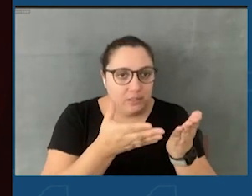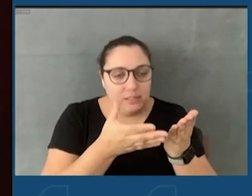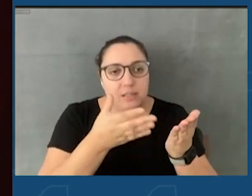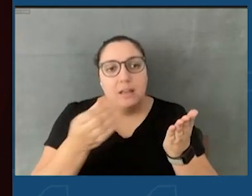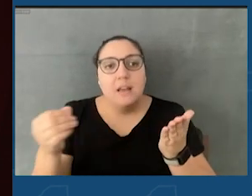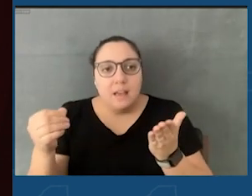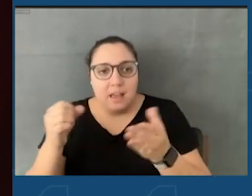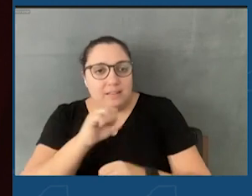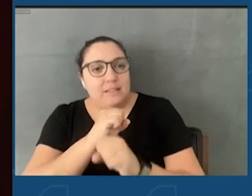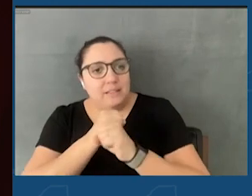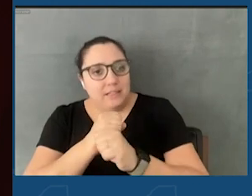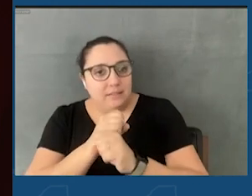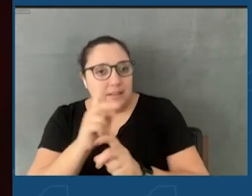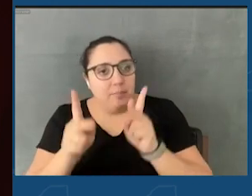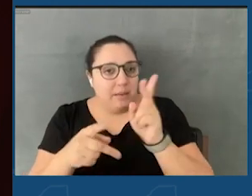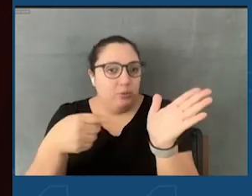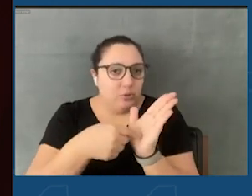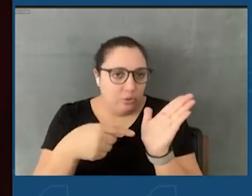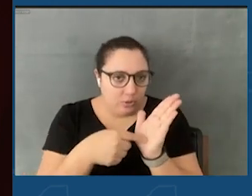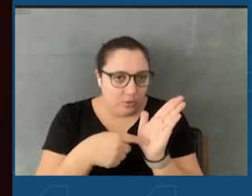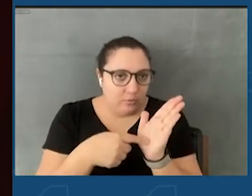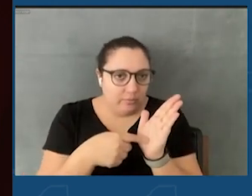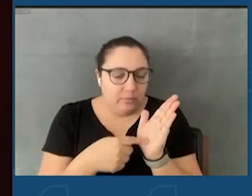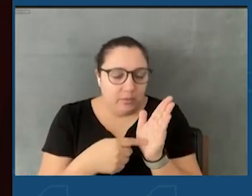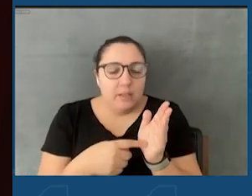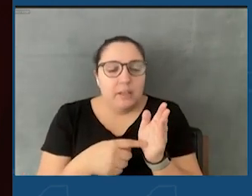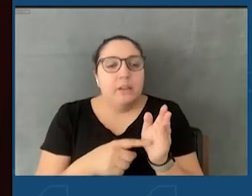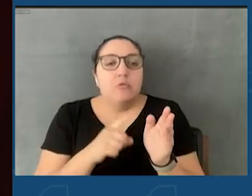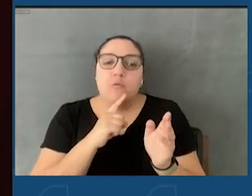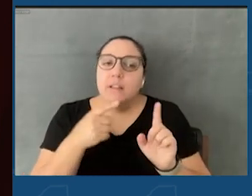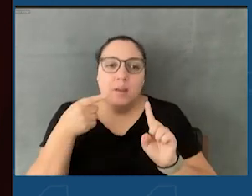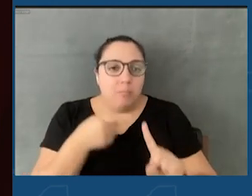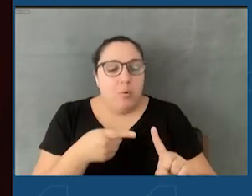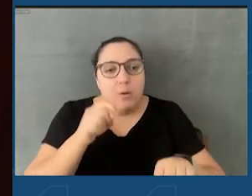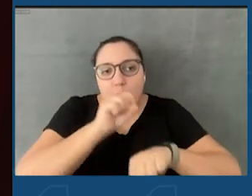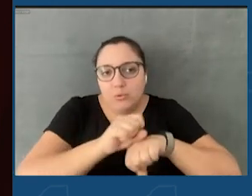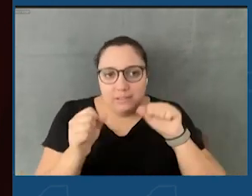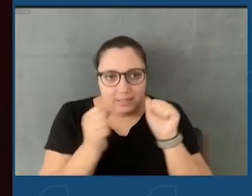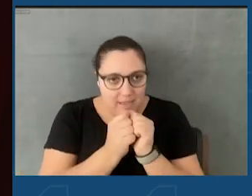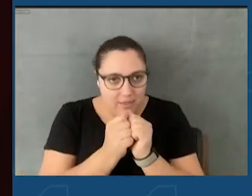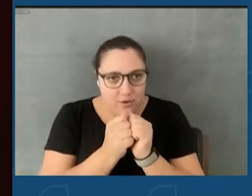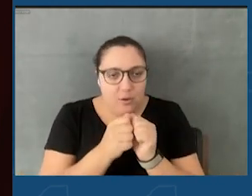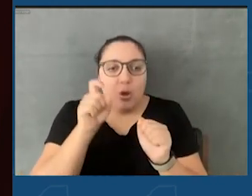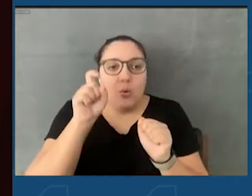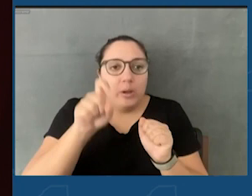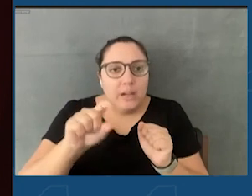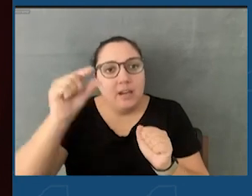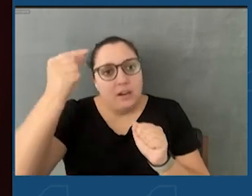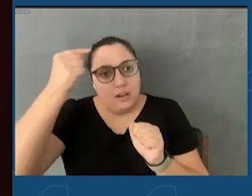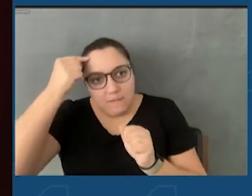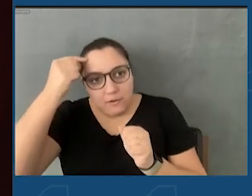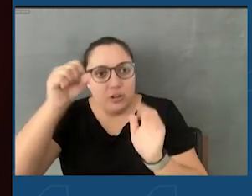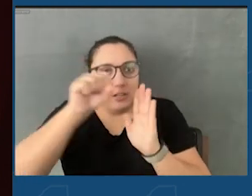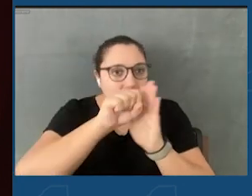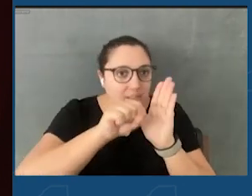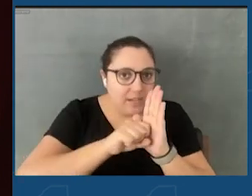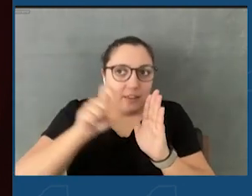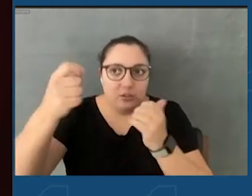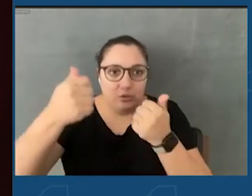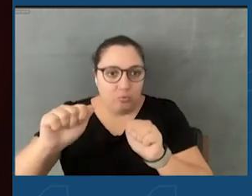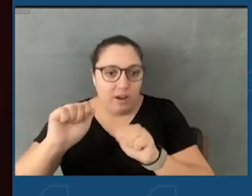community. And it's one of the reasons that I chose to move a block away, because this is a neighborhood that is truly remarkable and